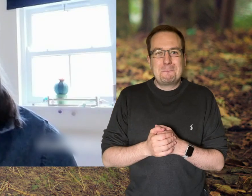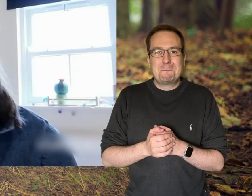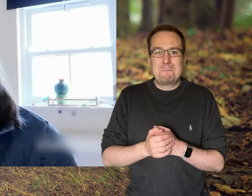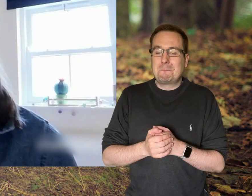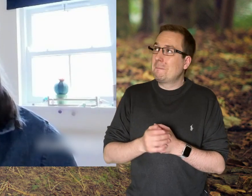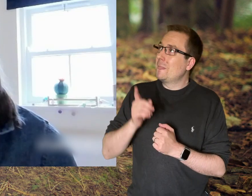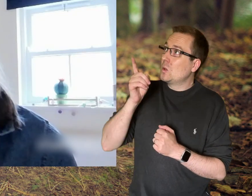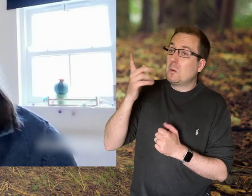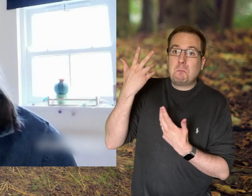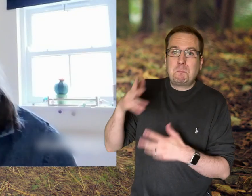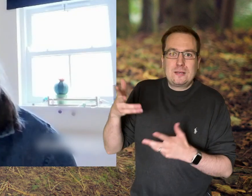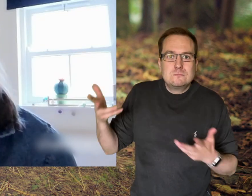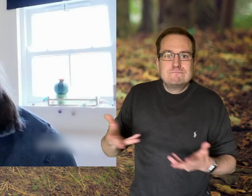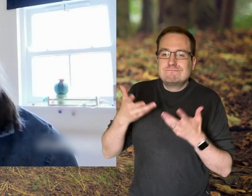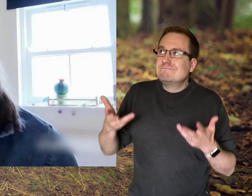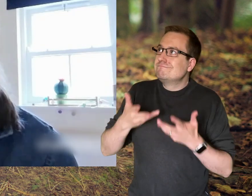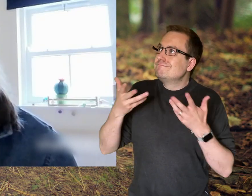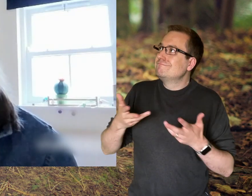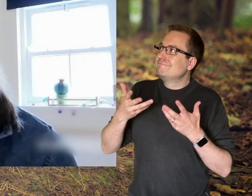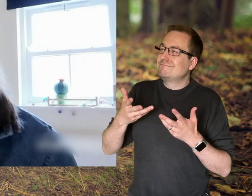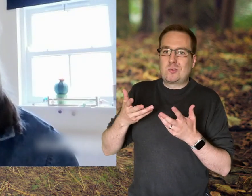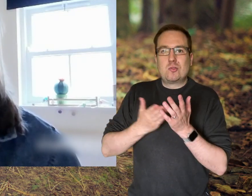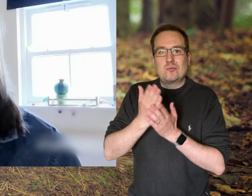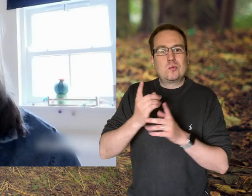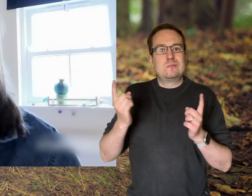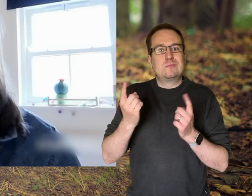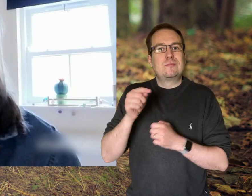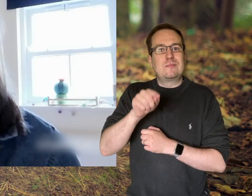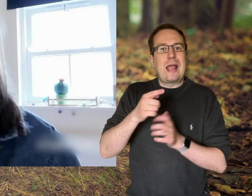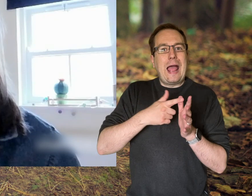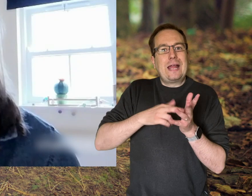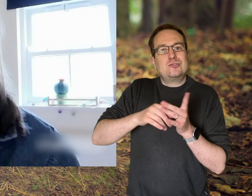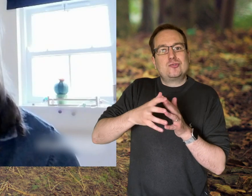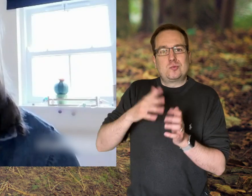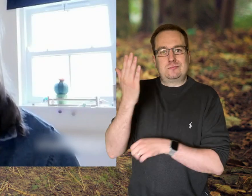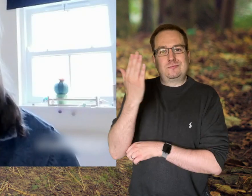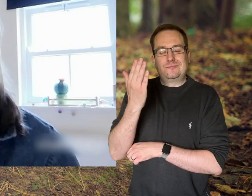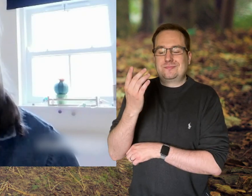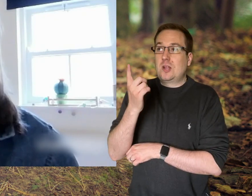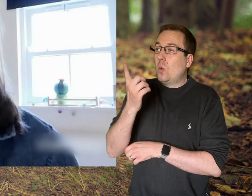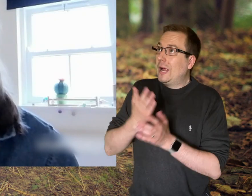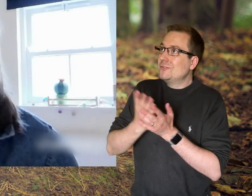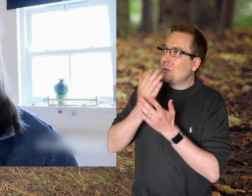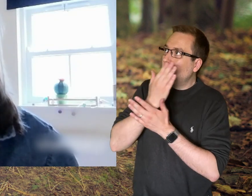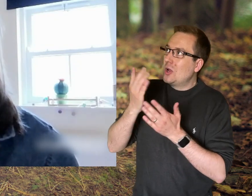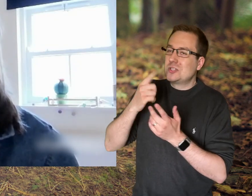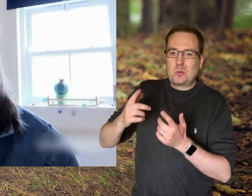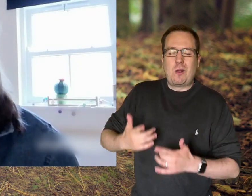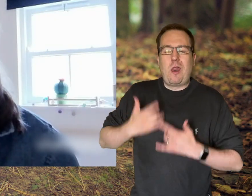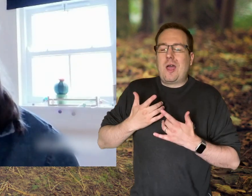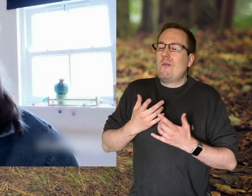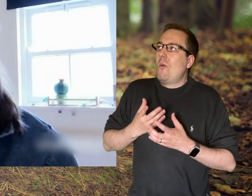and that we are encouraged by Andrew's words today, and that your worship comes alive as